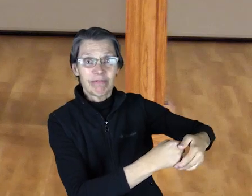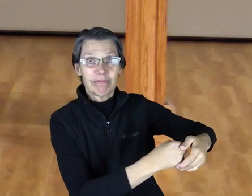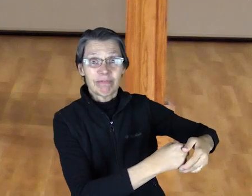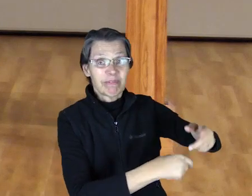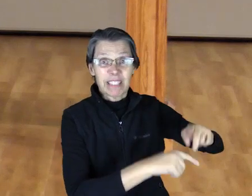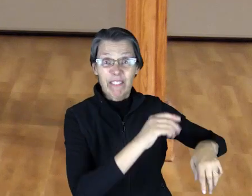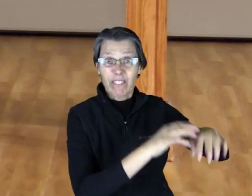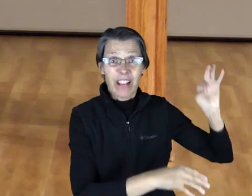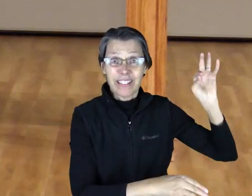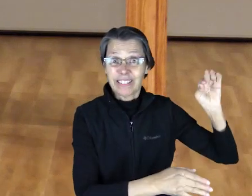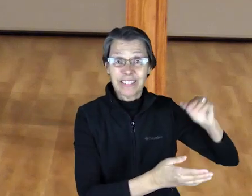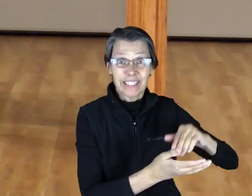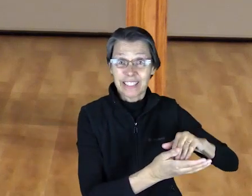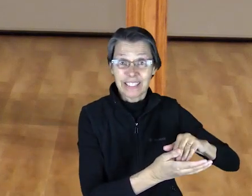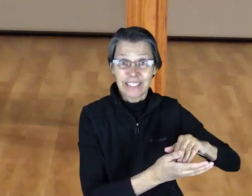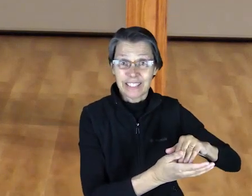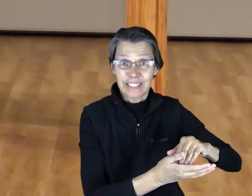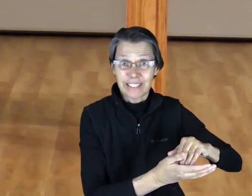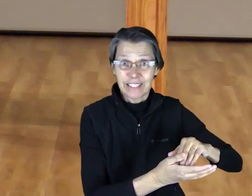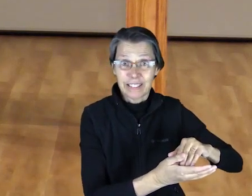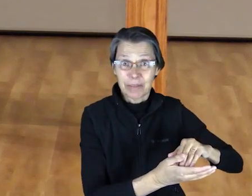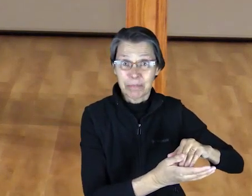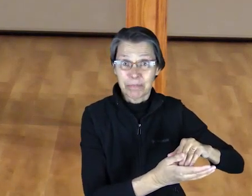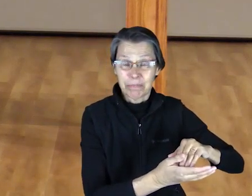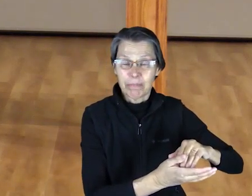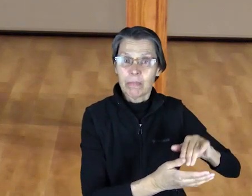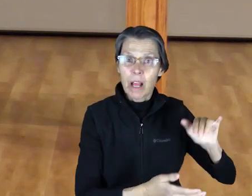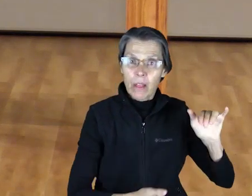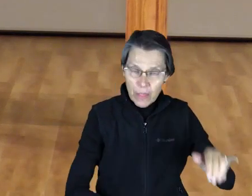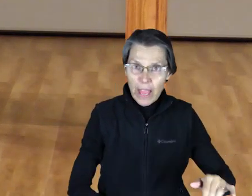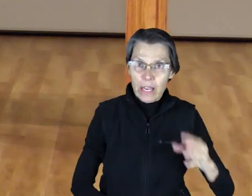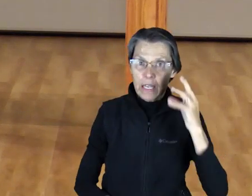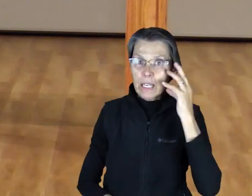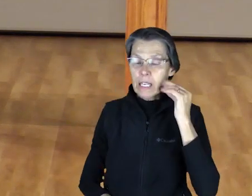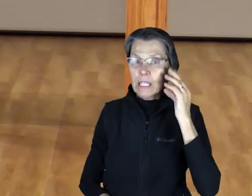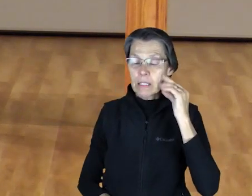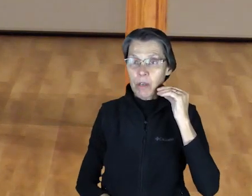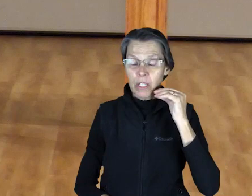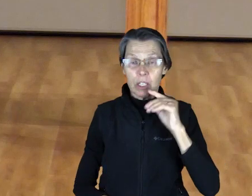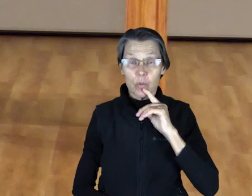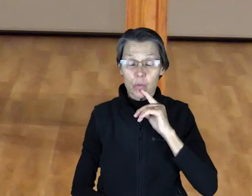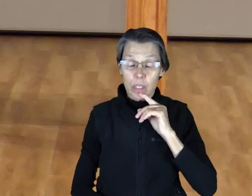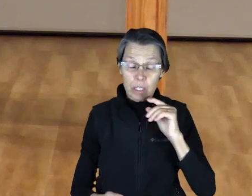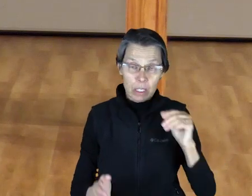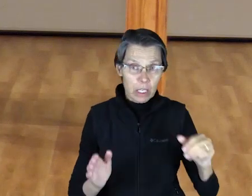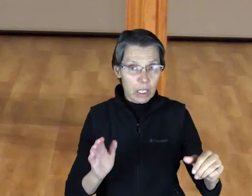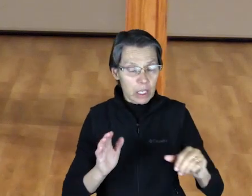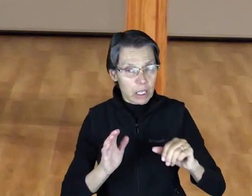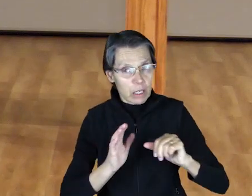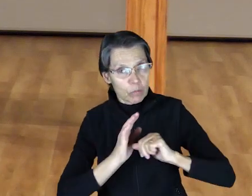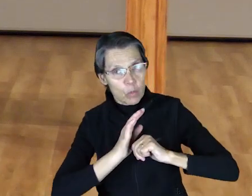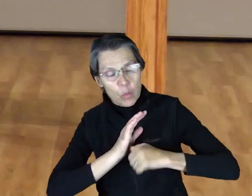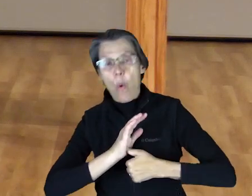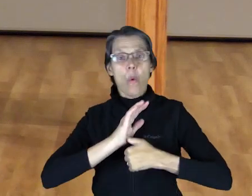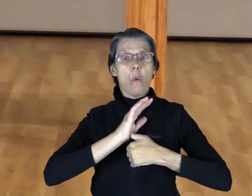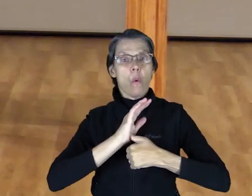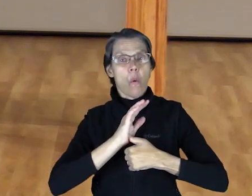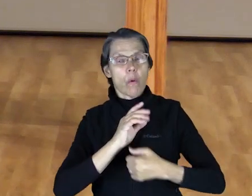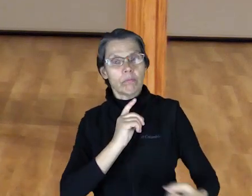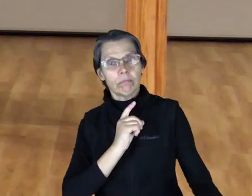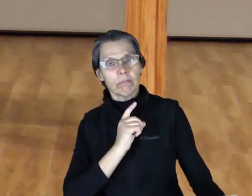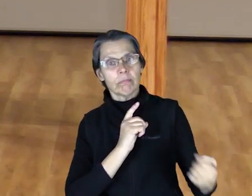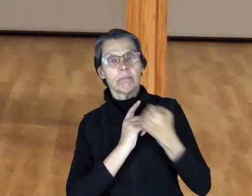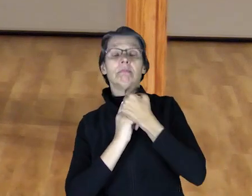And there's no way you can return or anyone will ever be able to return to pick it back up. That made such an impression on me, clearly, right?